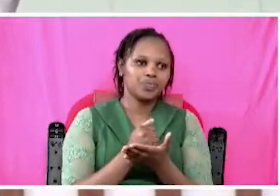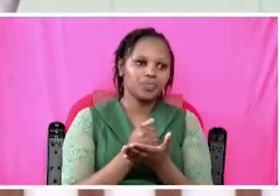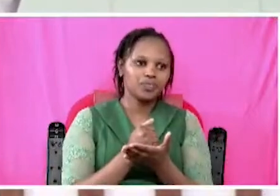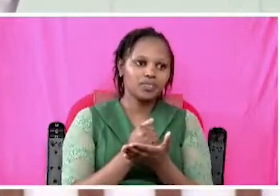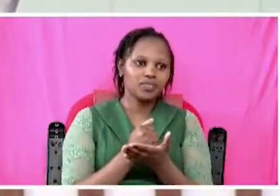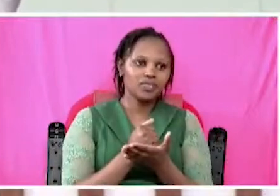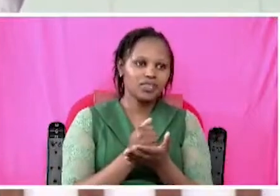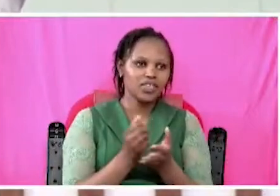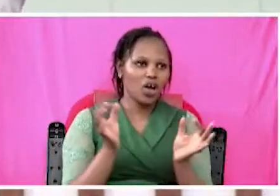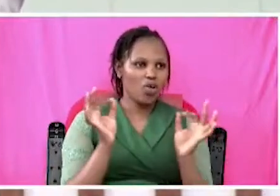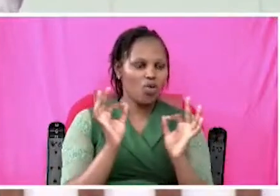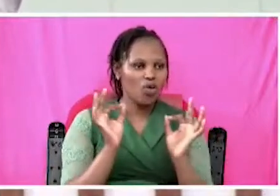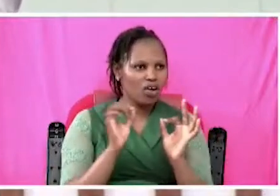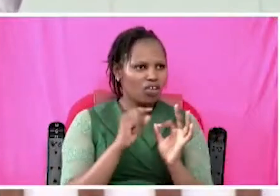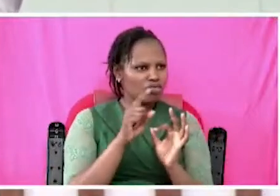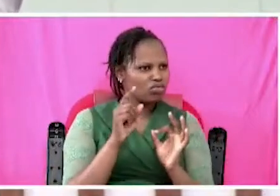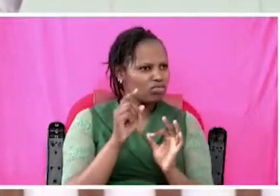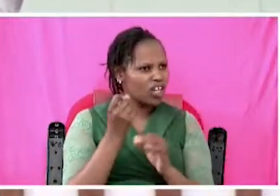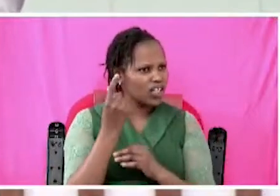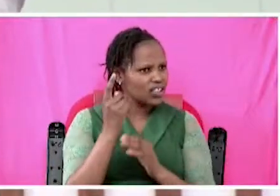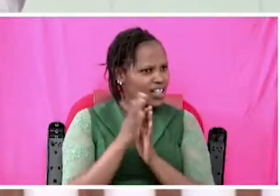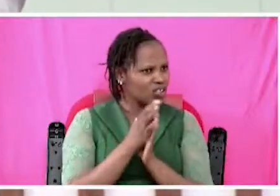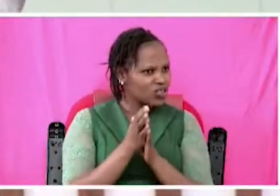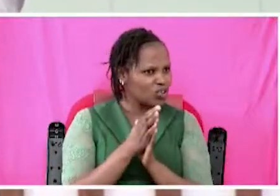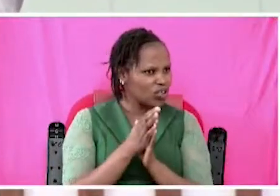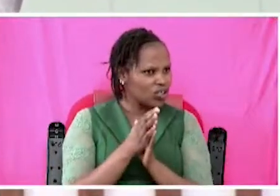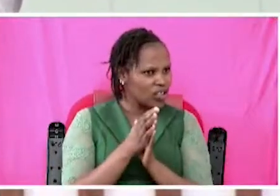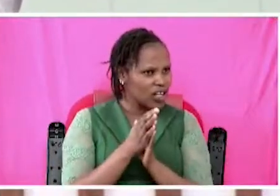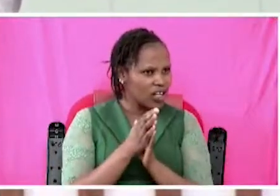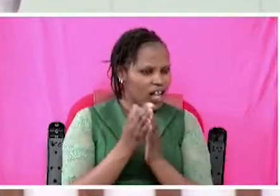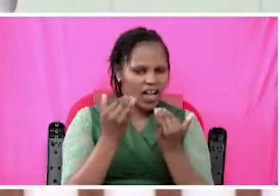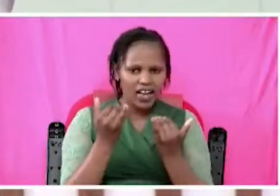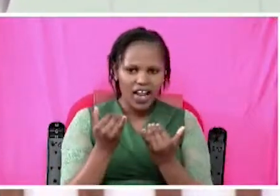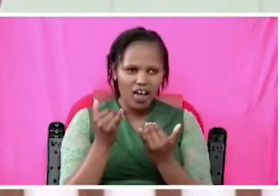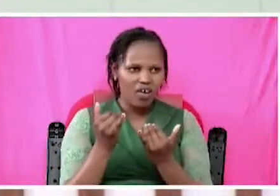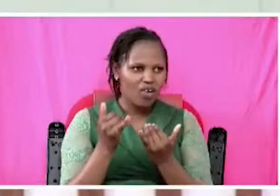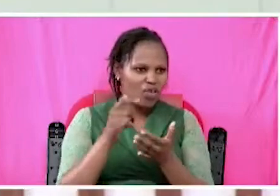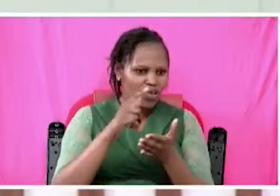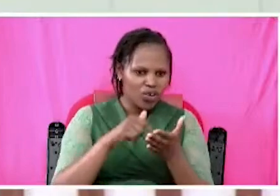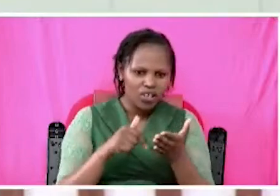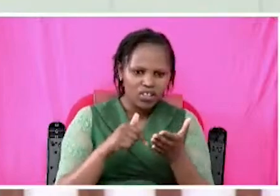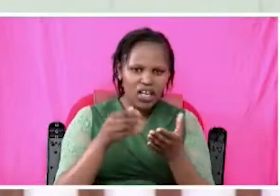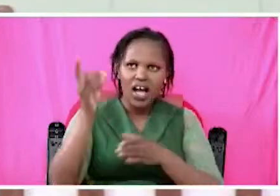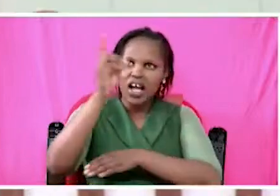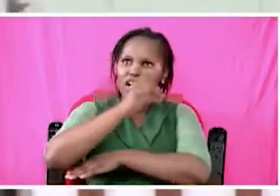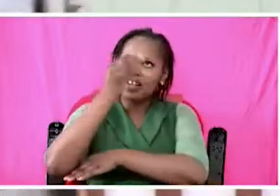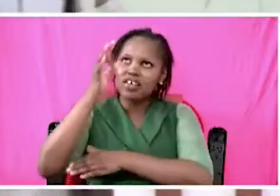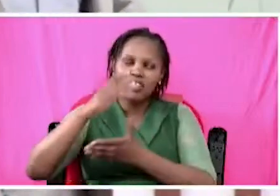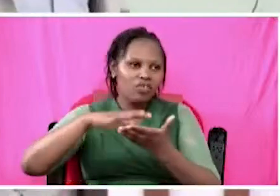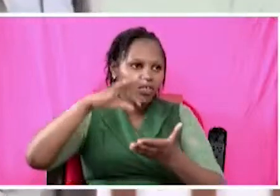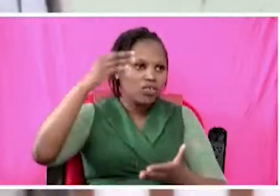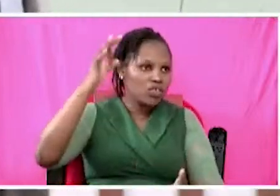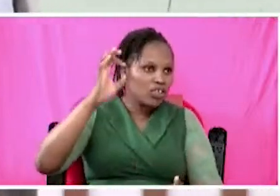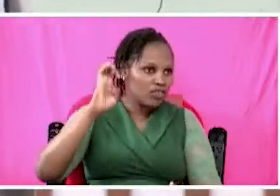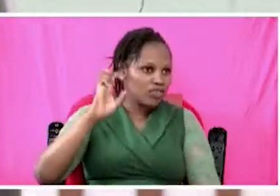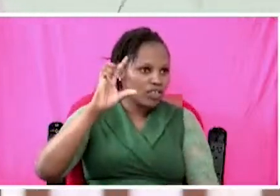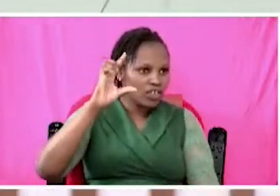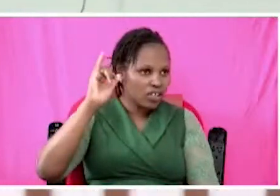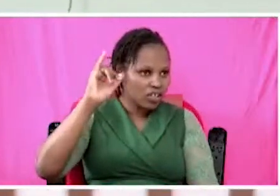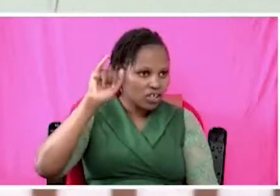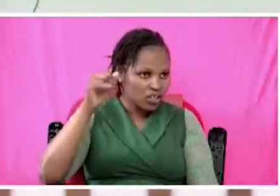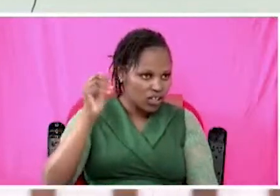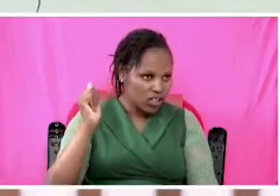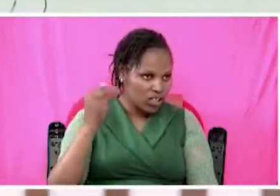Wow, what an encounter. And what a day of glory, isn't it? For Elijah. Because now he